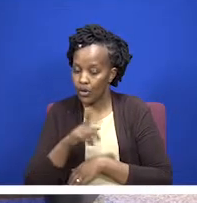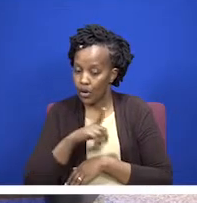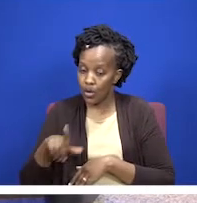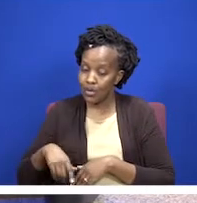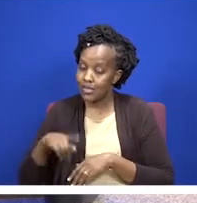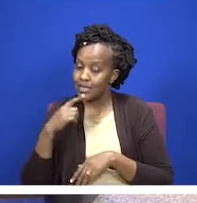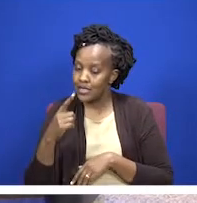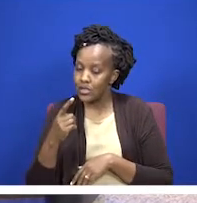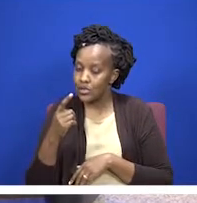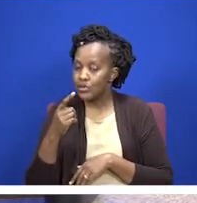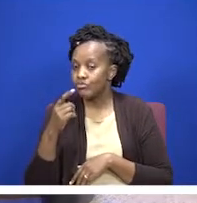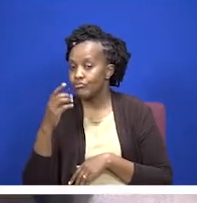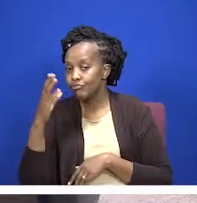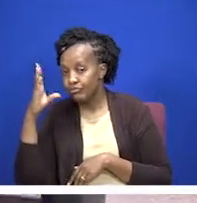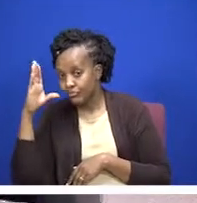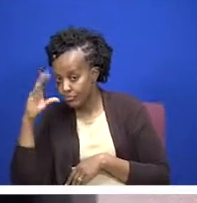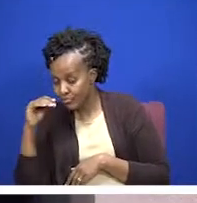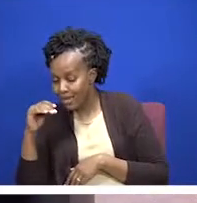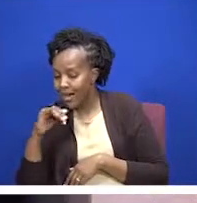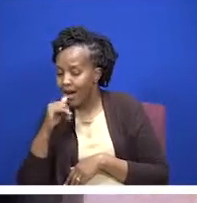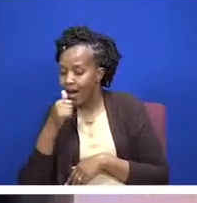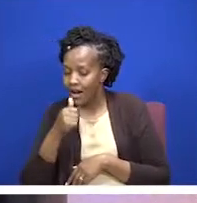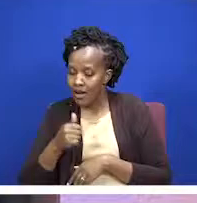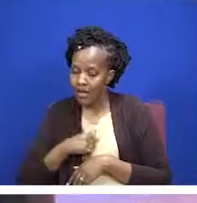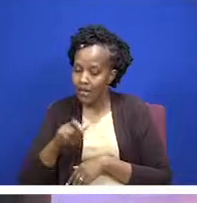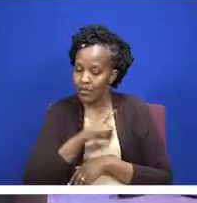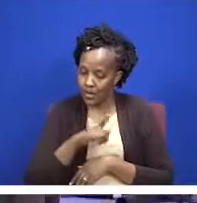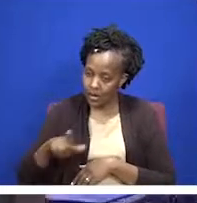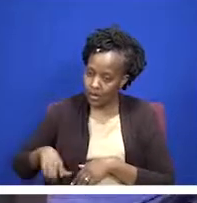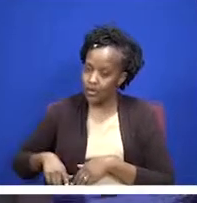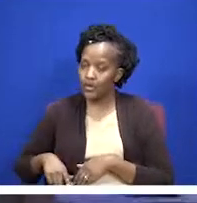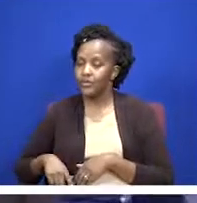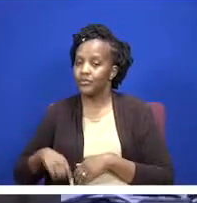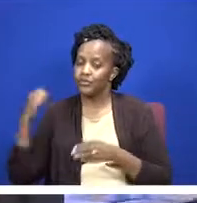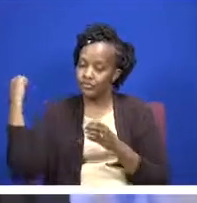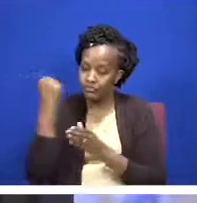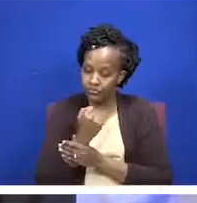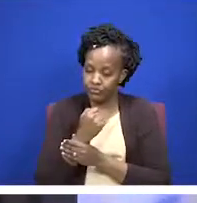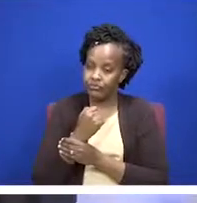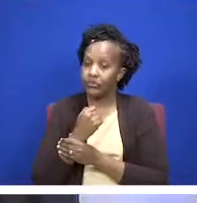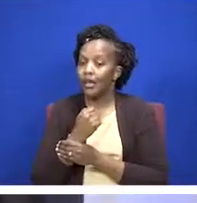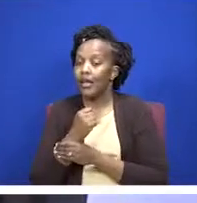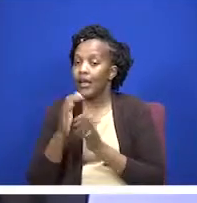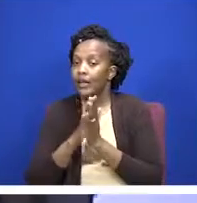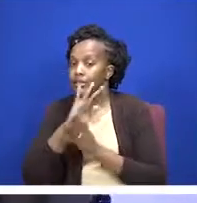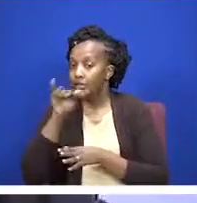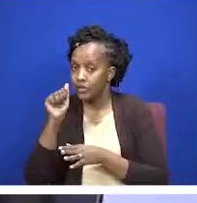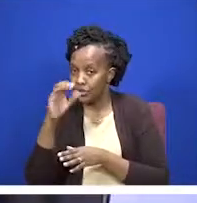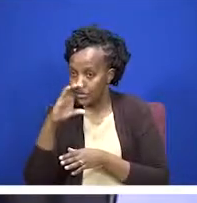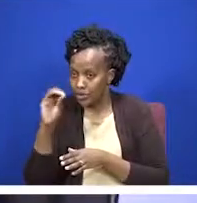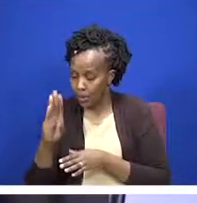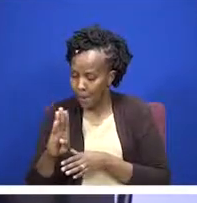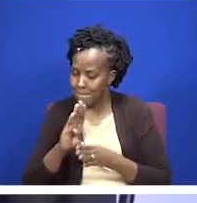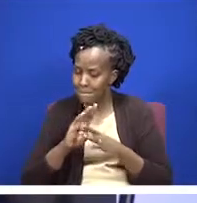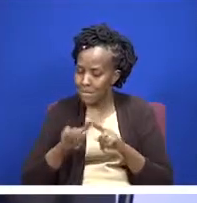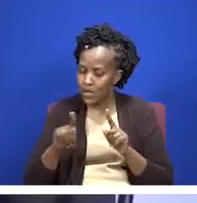to Moses, "I am the Lord. I appeared to Abraham, to Isaac, and to Jacob as God Almighty. But by my name, the Lord, I did